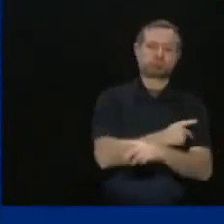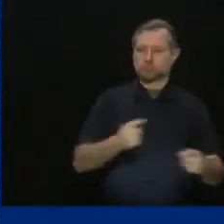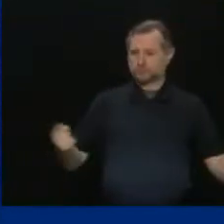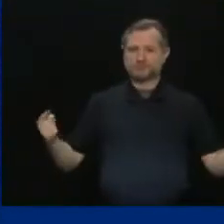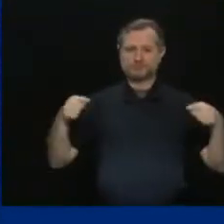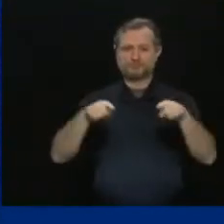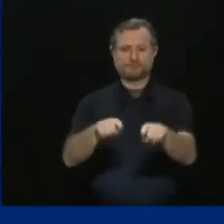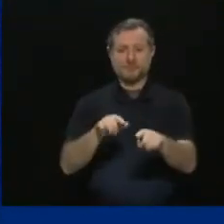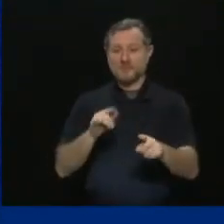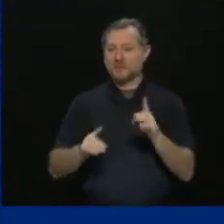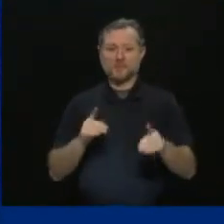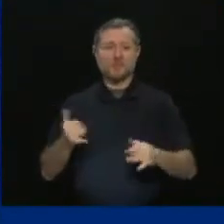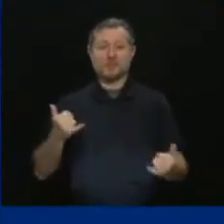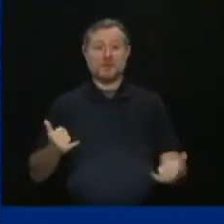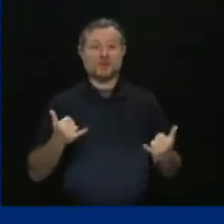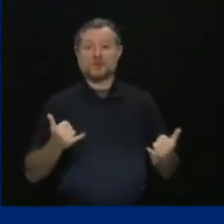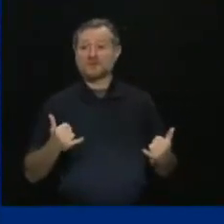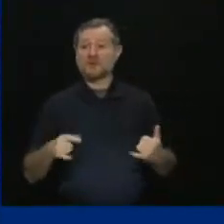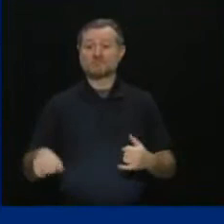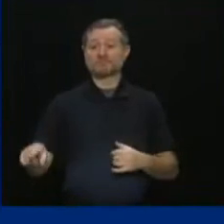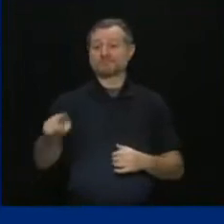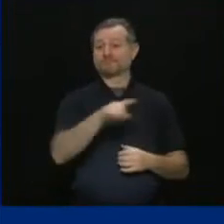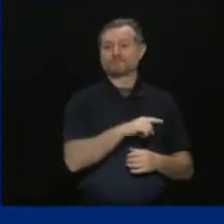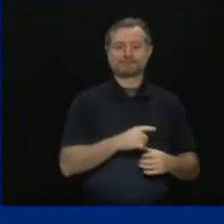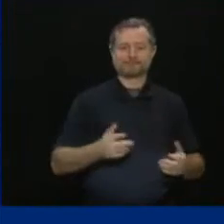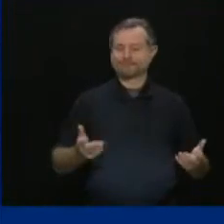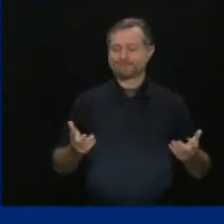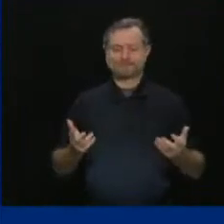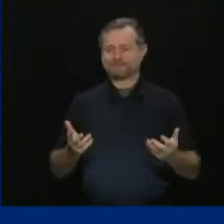people found themselves